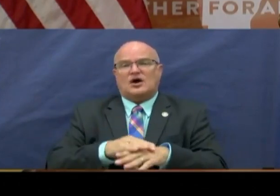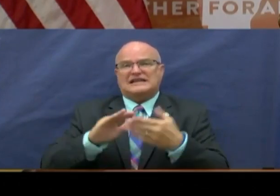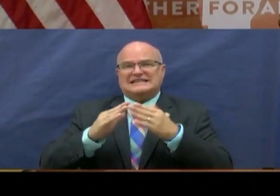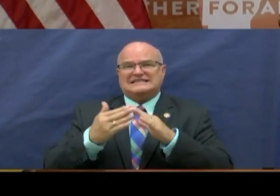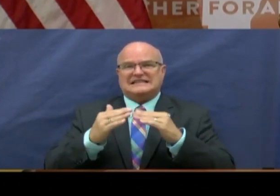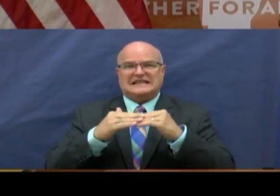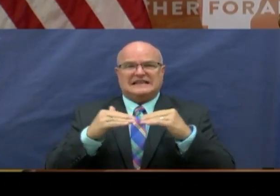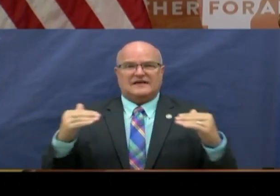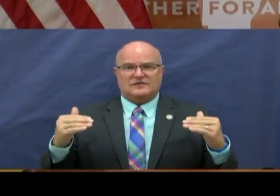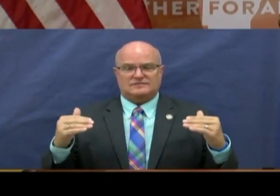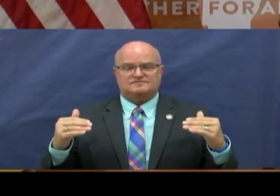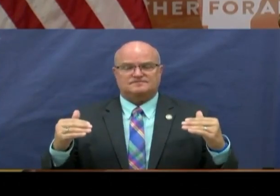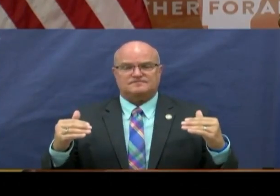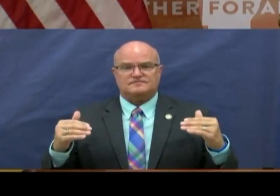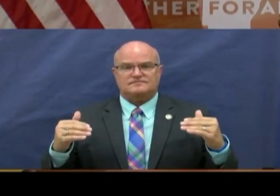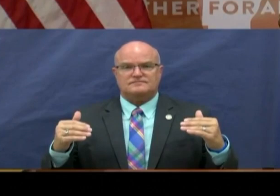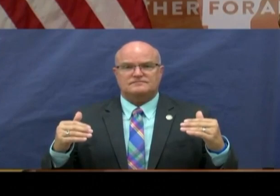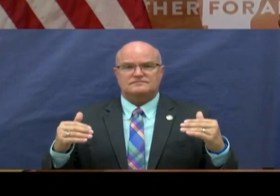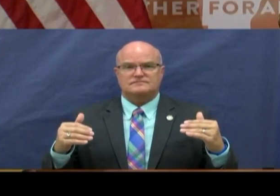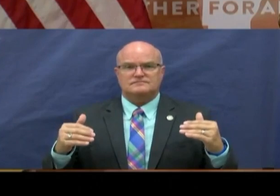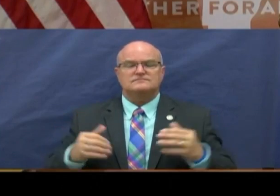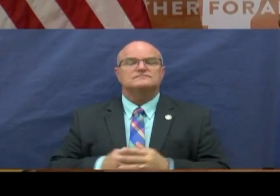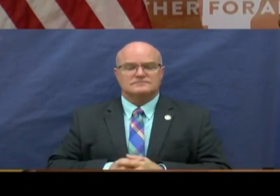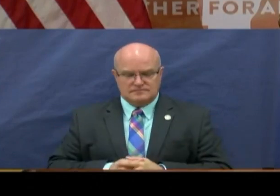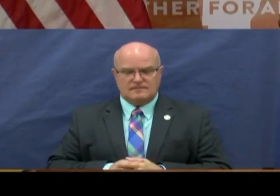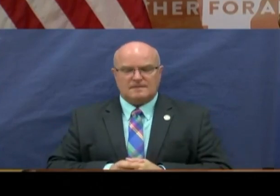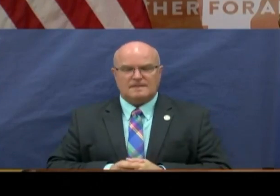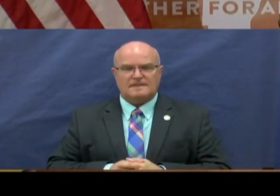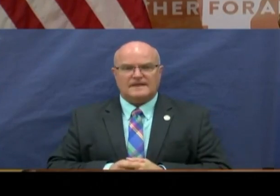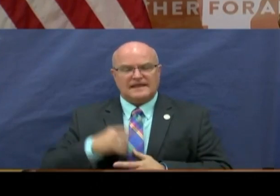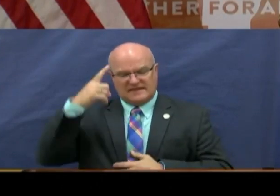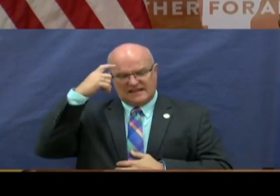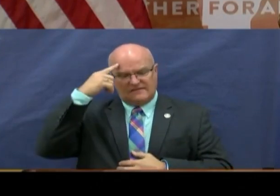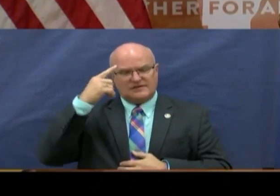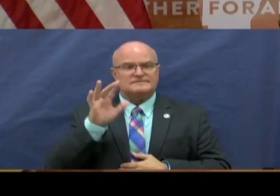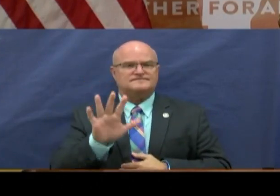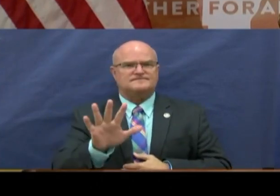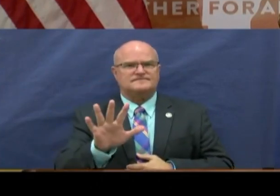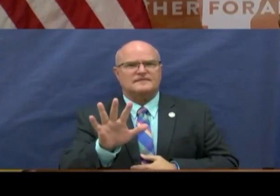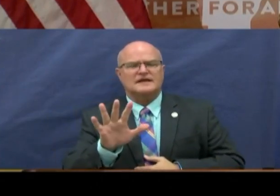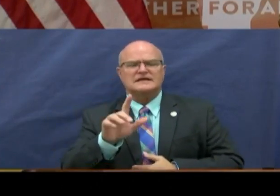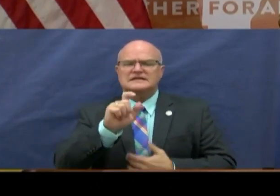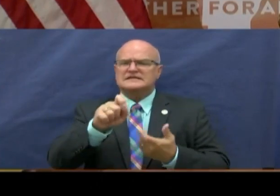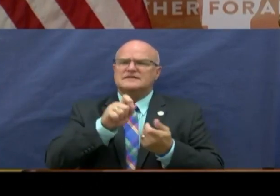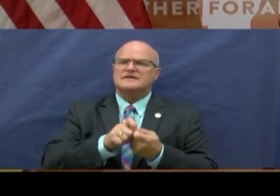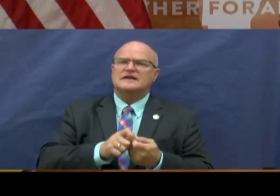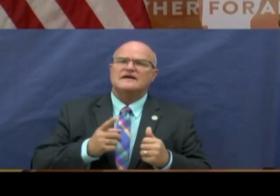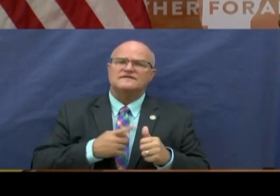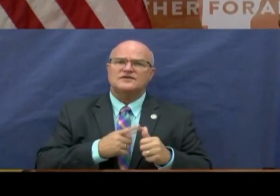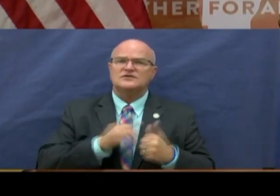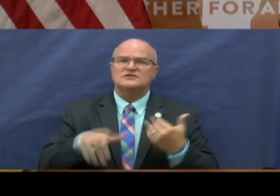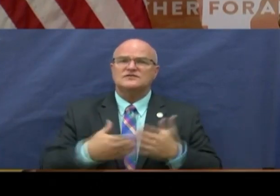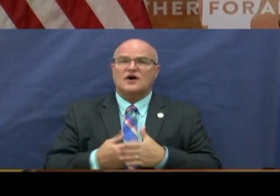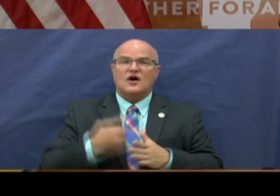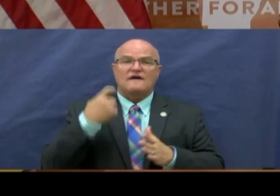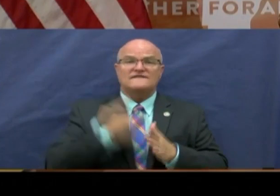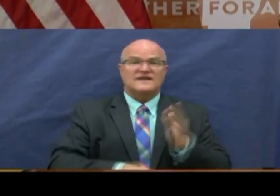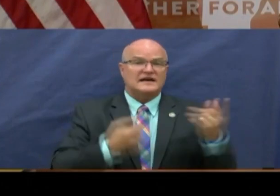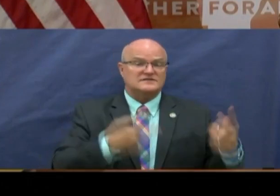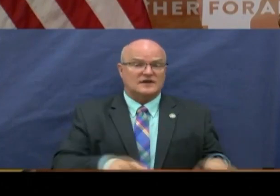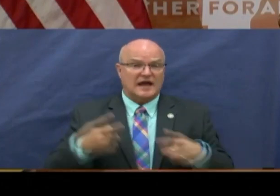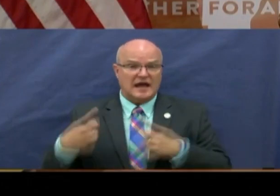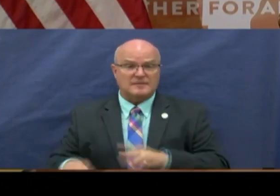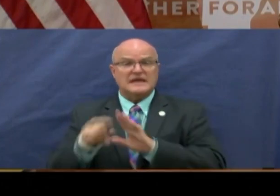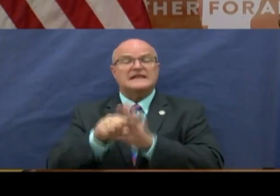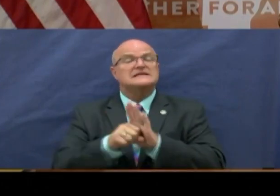level?" Well, let's be specific here that, first of all, fines are happening at the